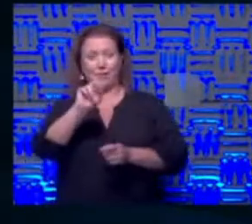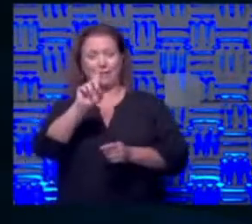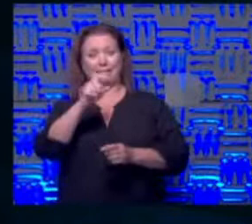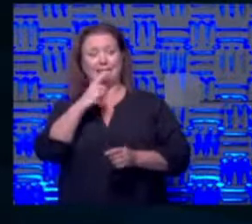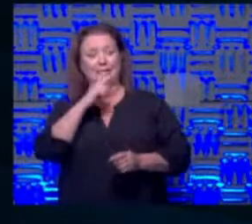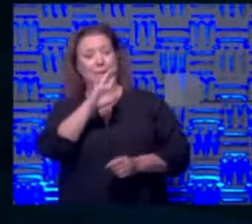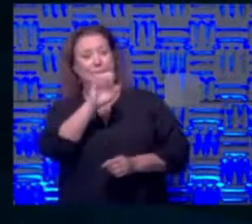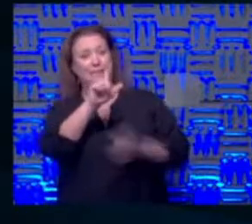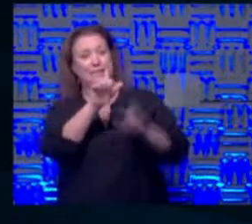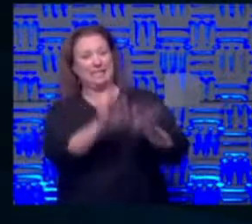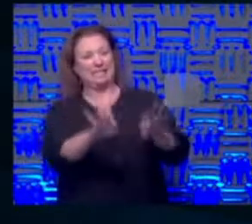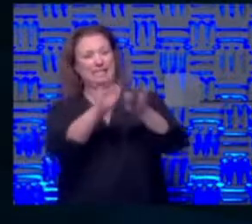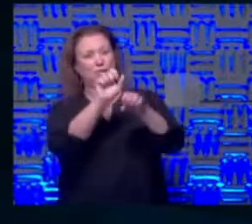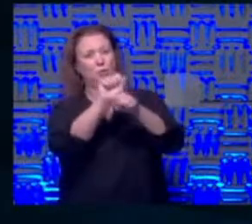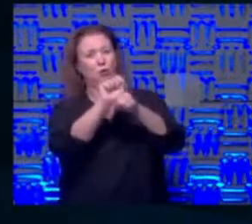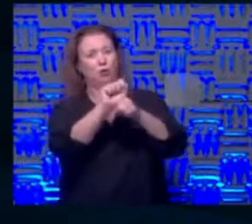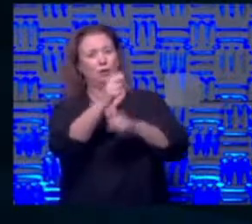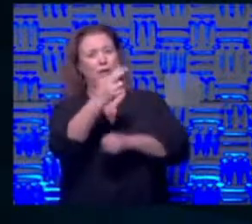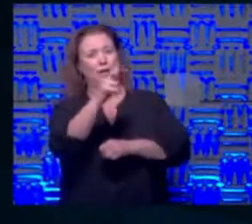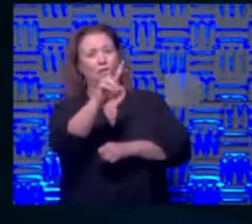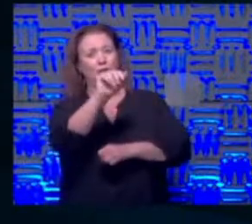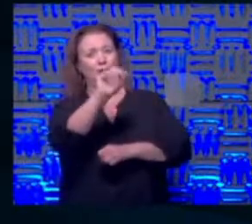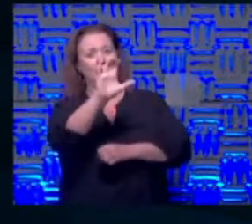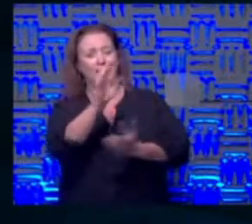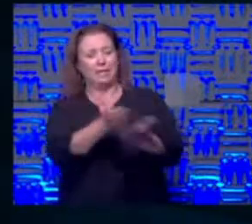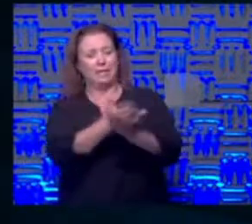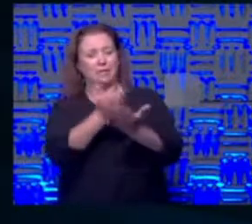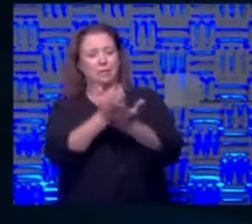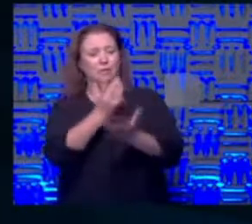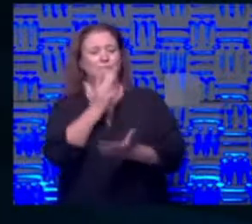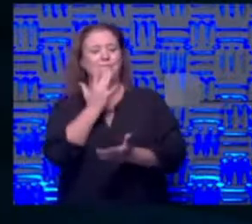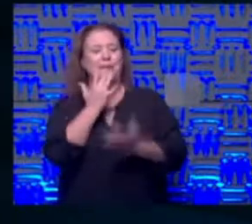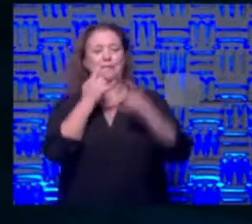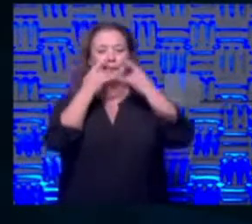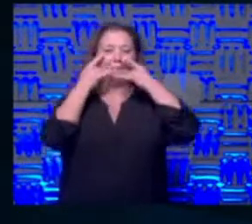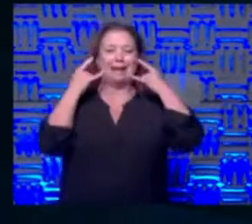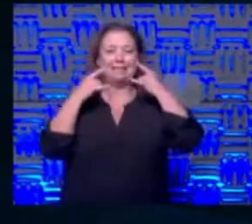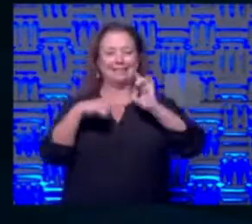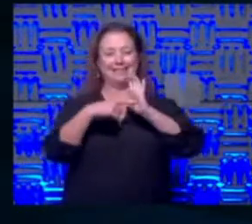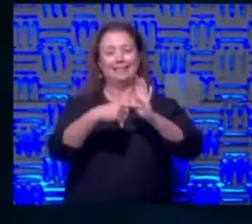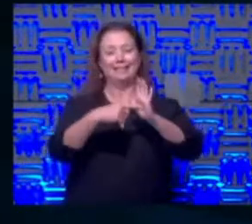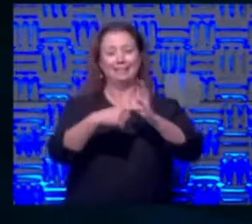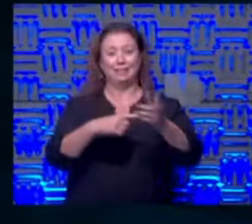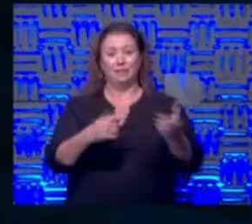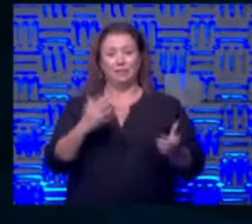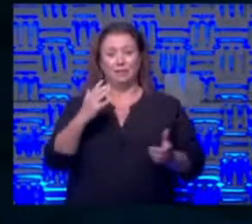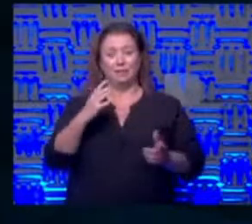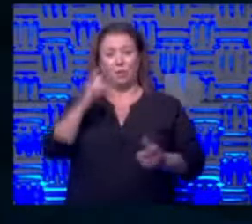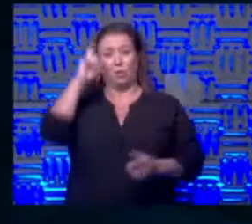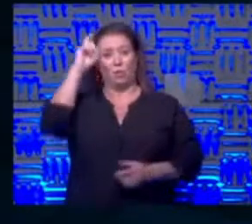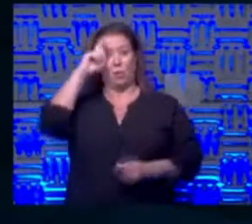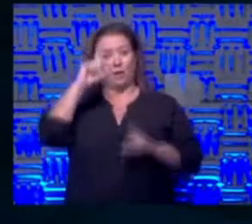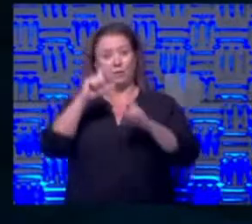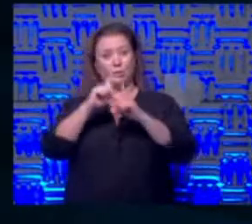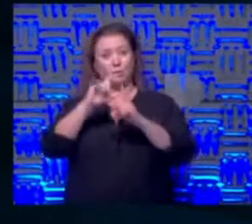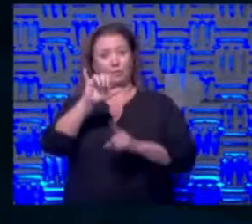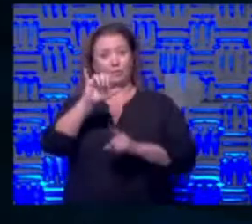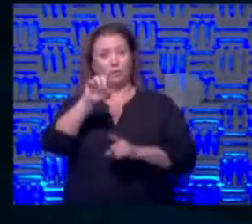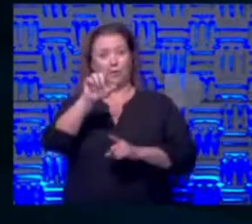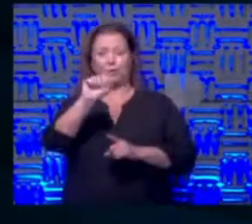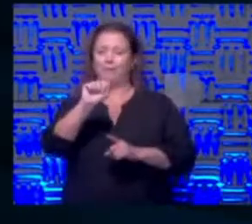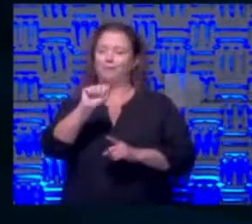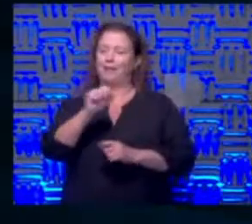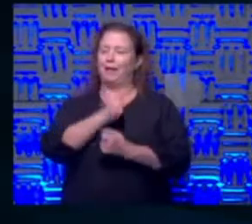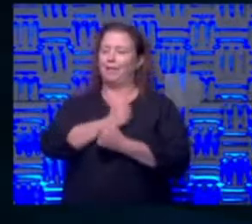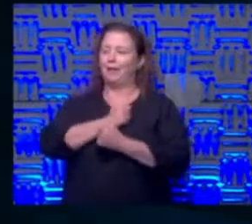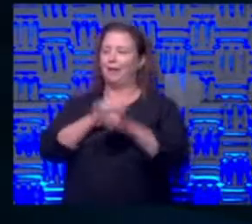is an essential worker in HVAC, and this is his new favorite mask. Quoting wise words from Yoda, unless I do love